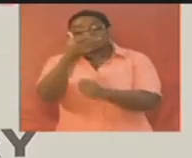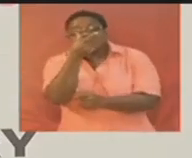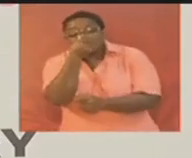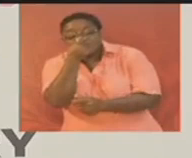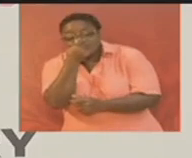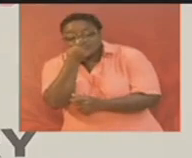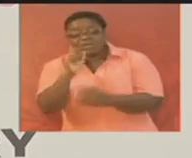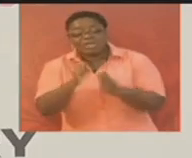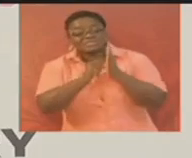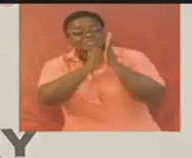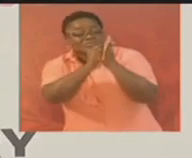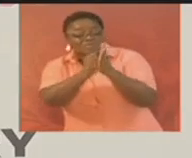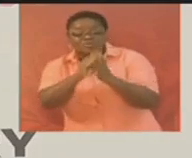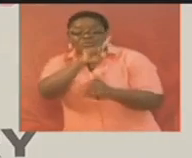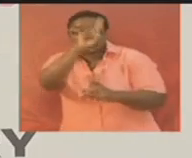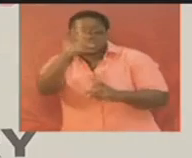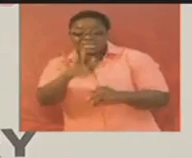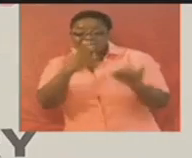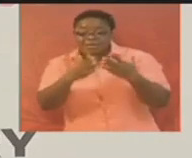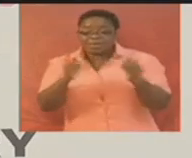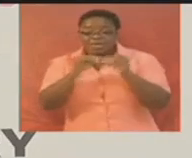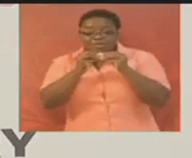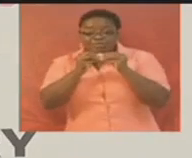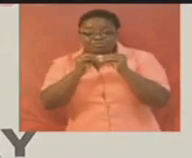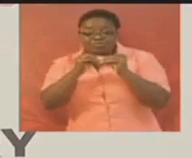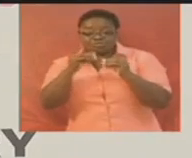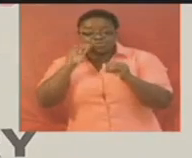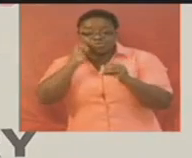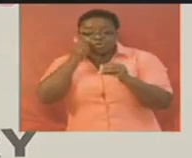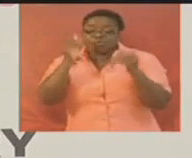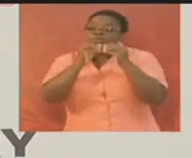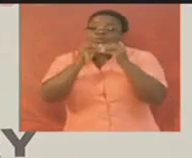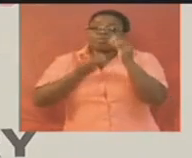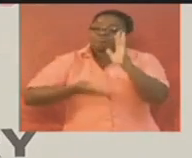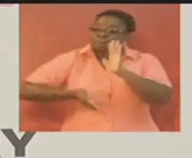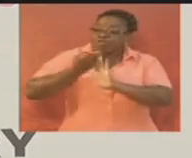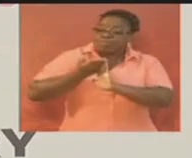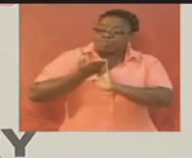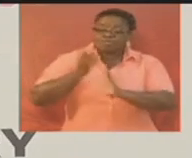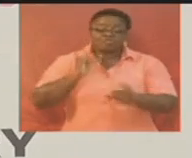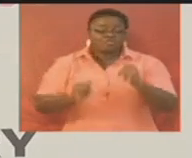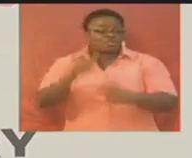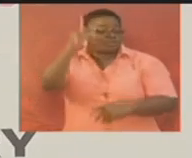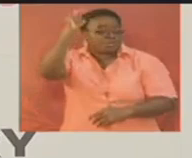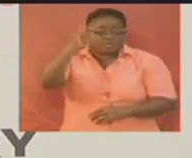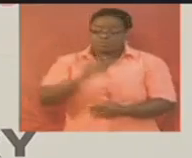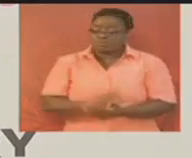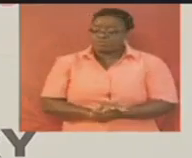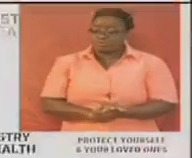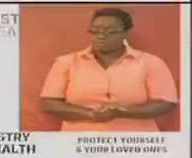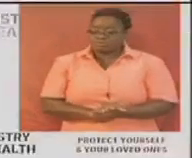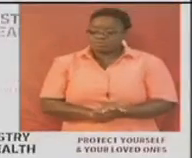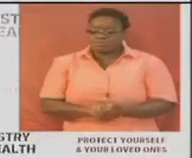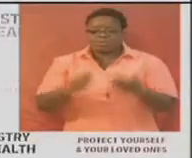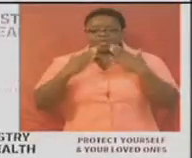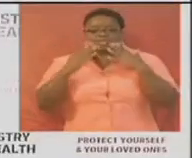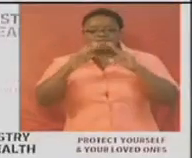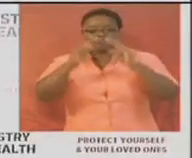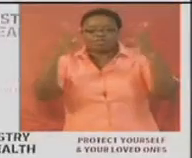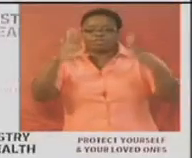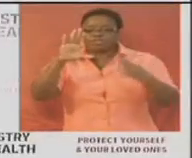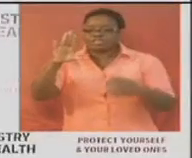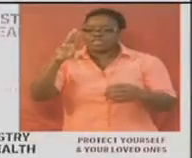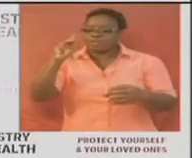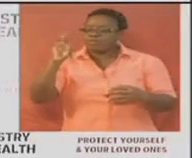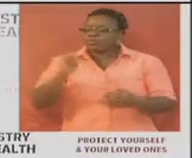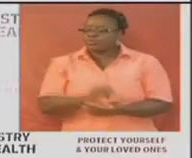will be tested, and possibly by tomorrow you'll pick up another few cases of COVID in Trinidad and Tobago. Thank you very much, CMO. And we